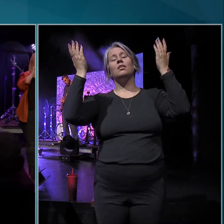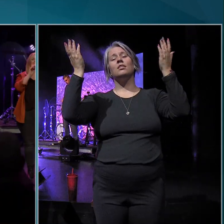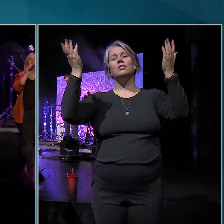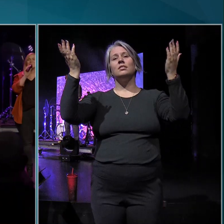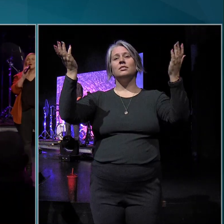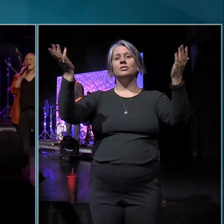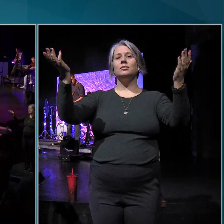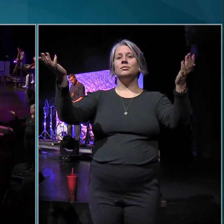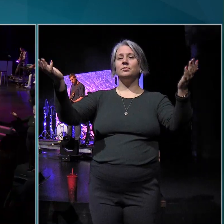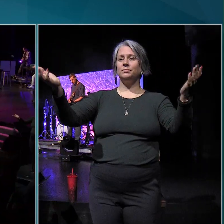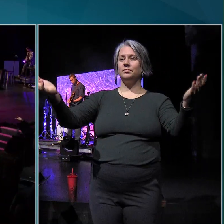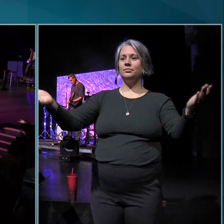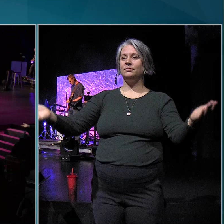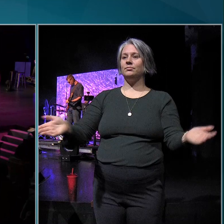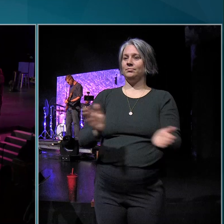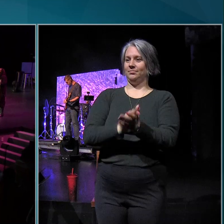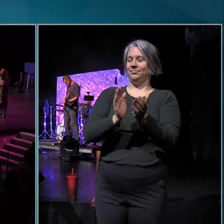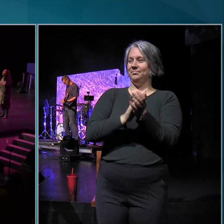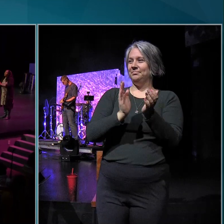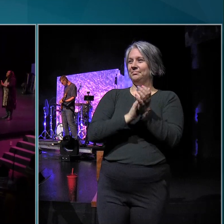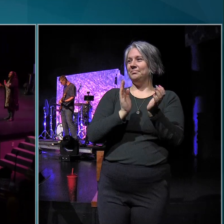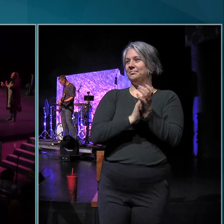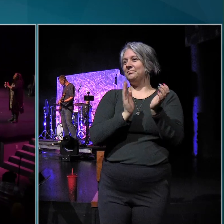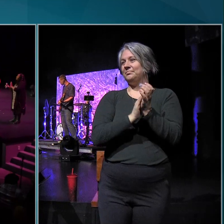Come on, can we give him praise this morning?